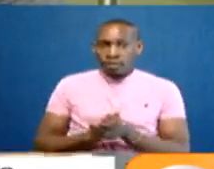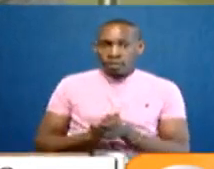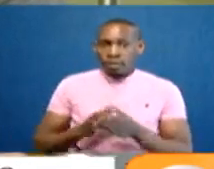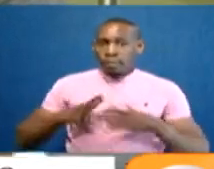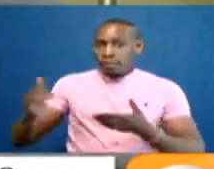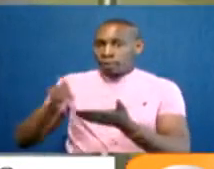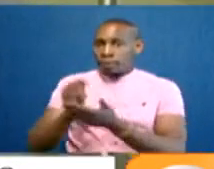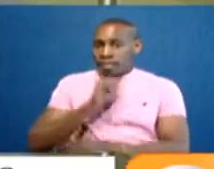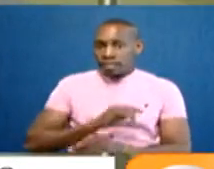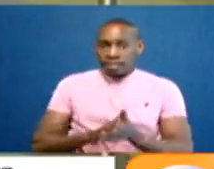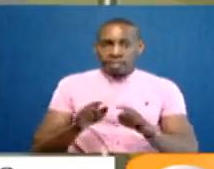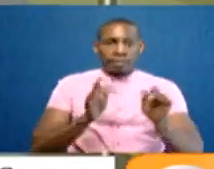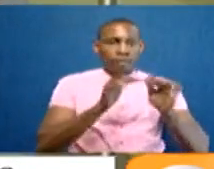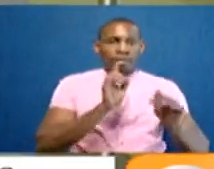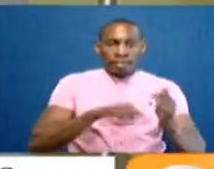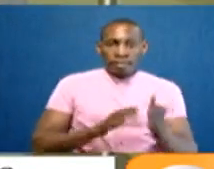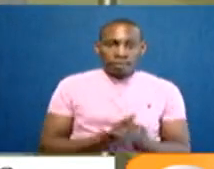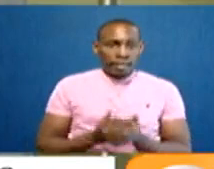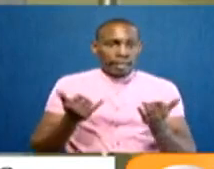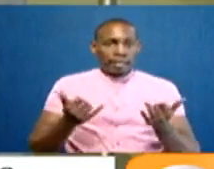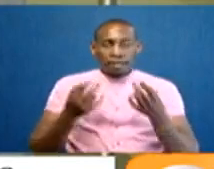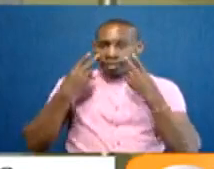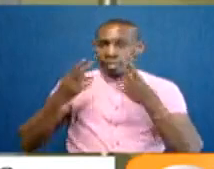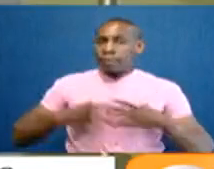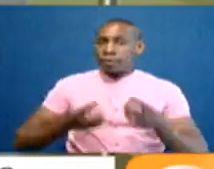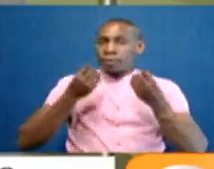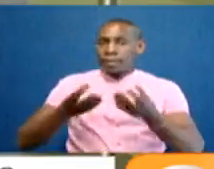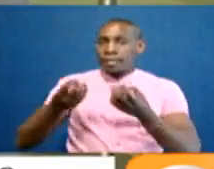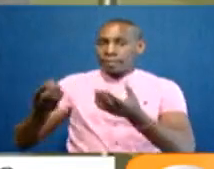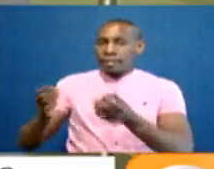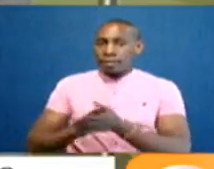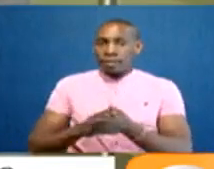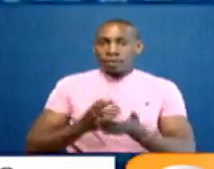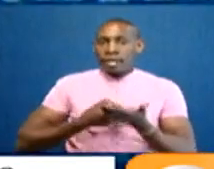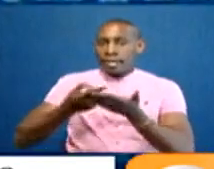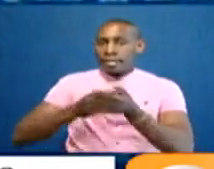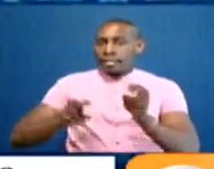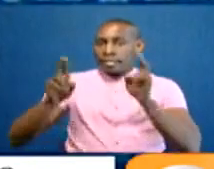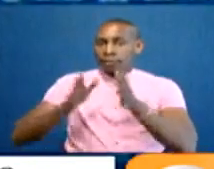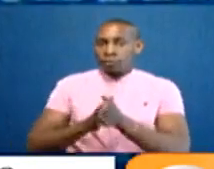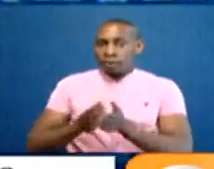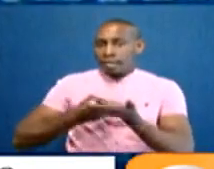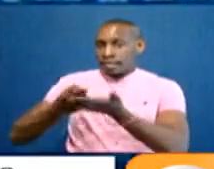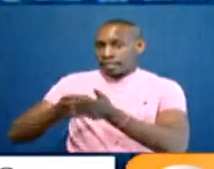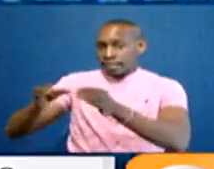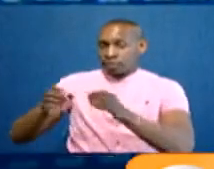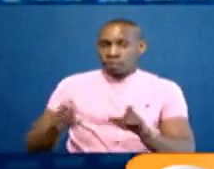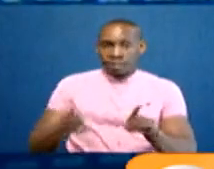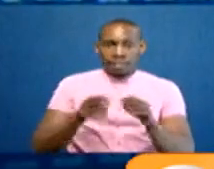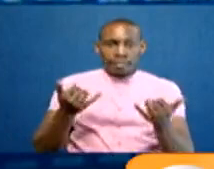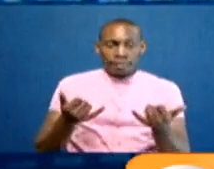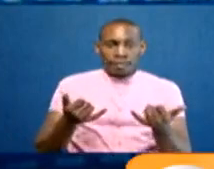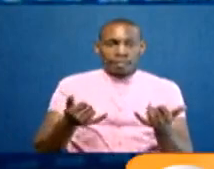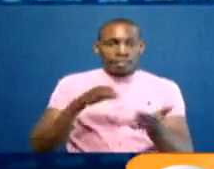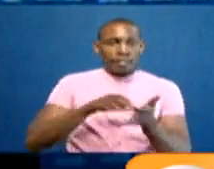hire. The same way online, you might say, hey, look, I'm seeing hundreds of people talk about this issue or talk about this party or person. And in that same